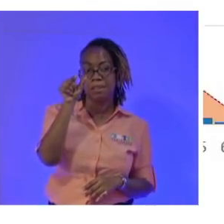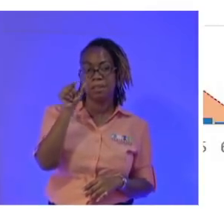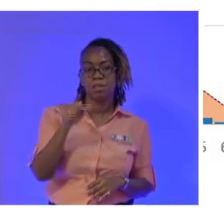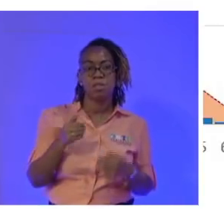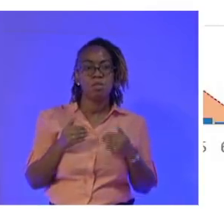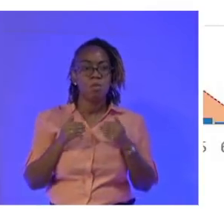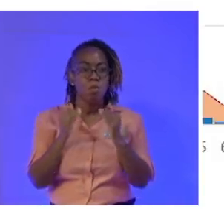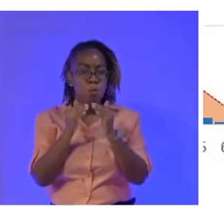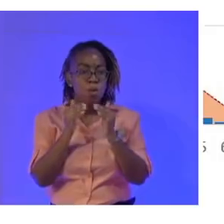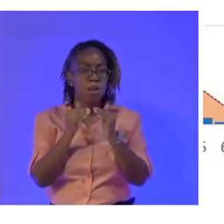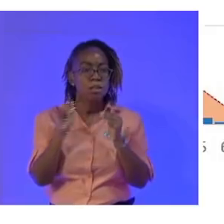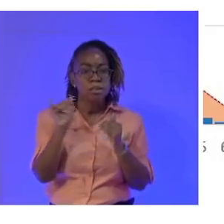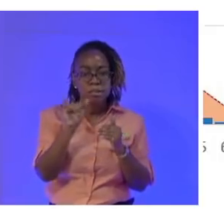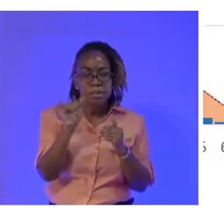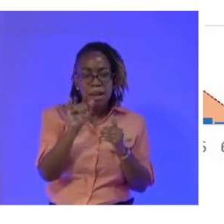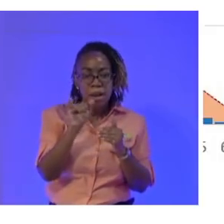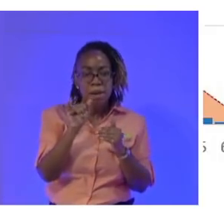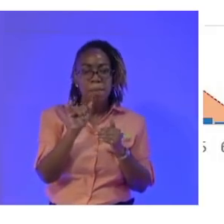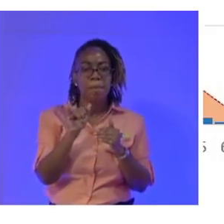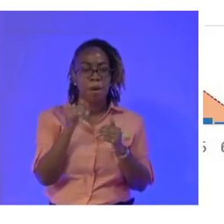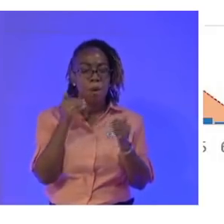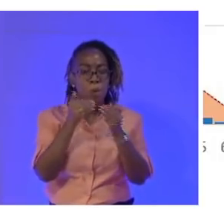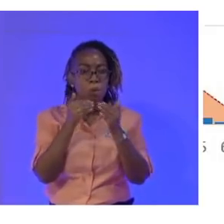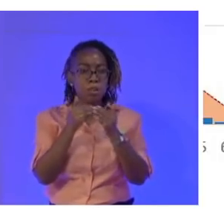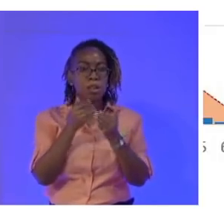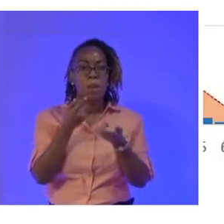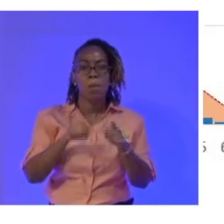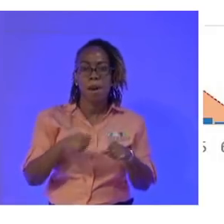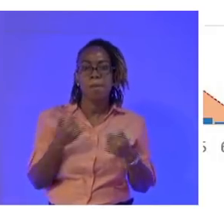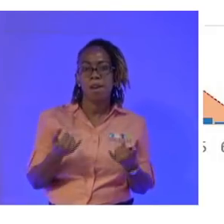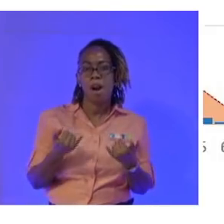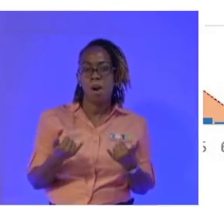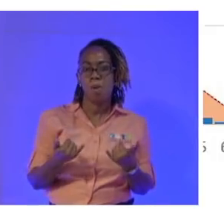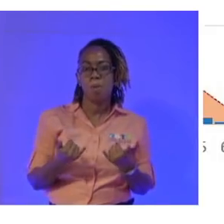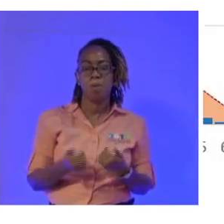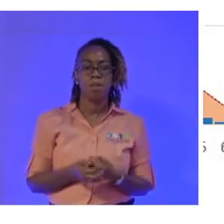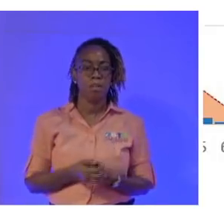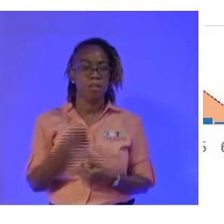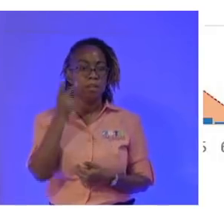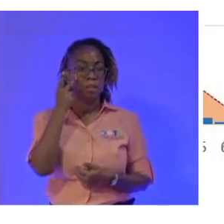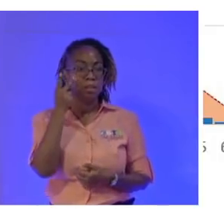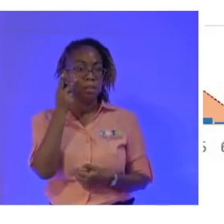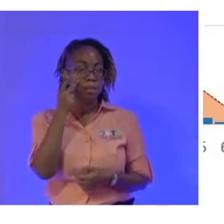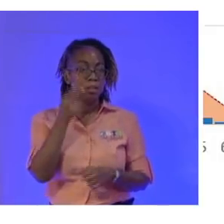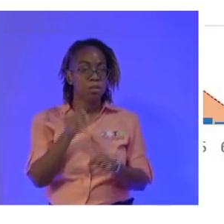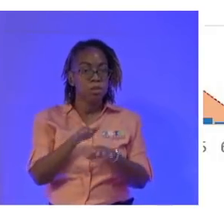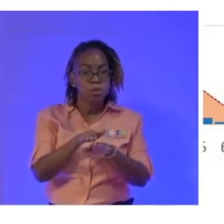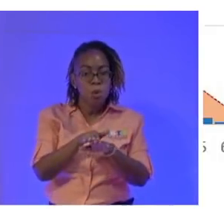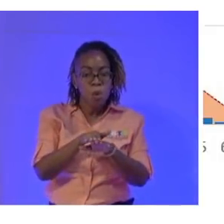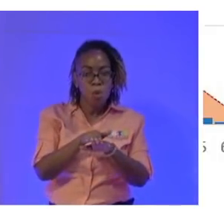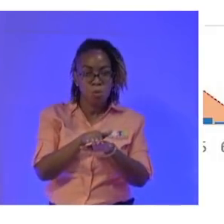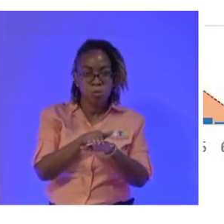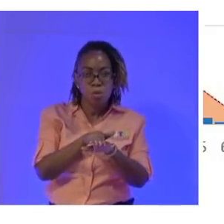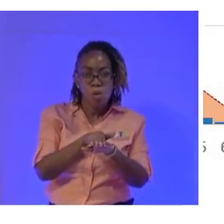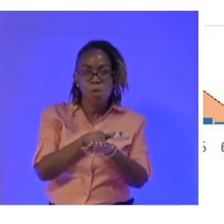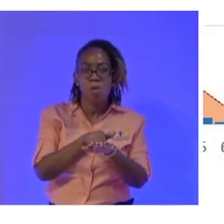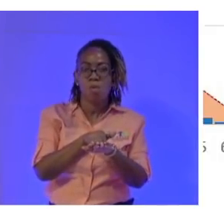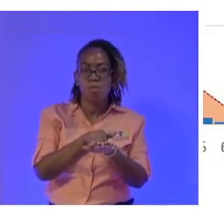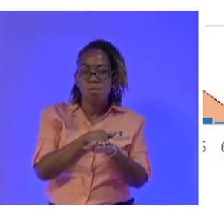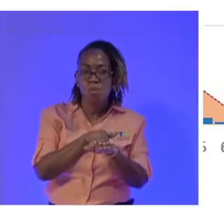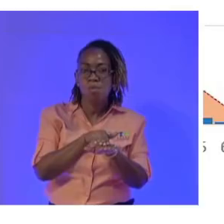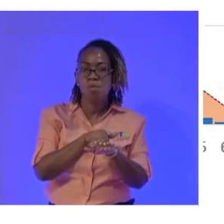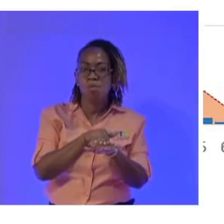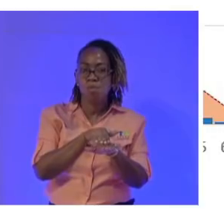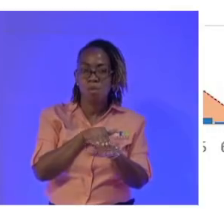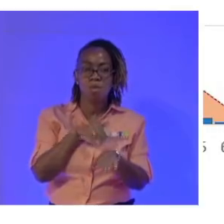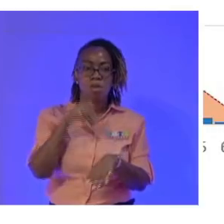expect around this point in time. So we are seeing a slow and hopefully will be maintained downward